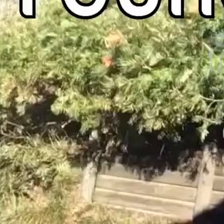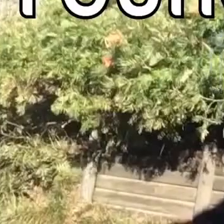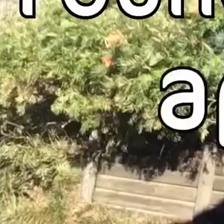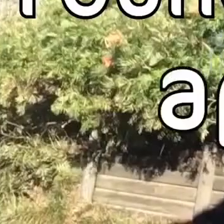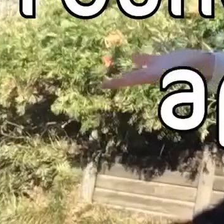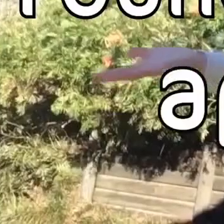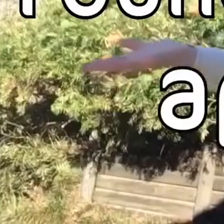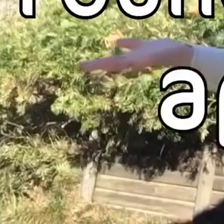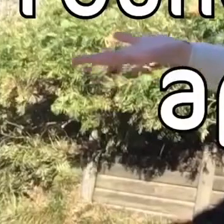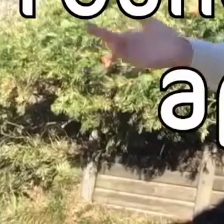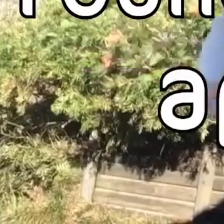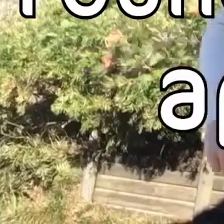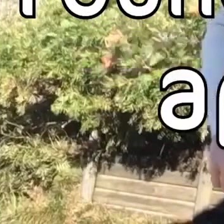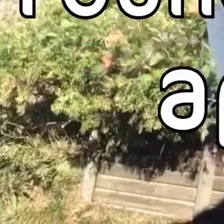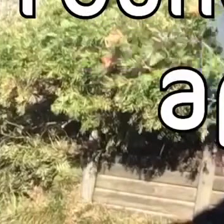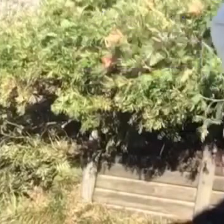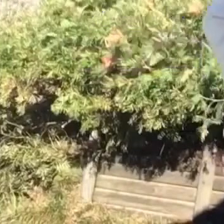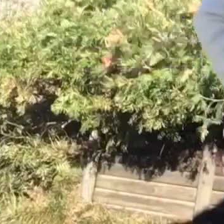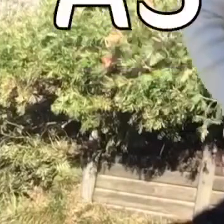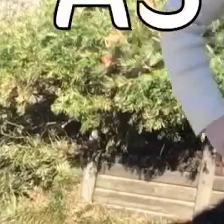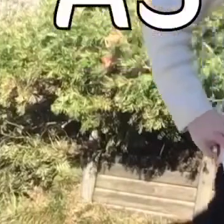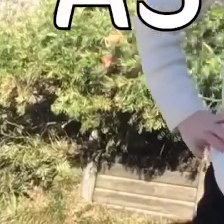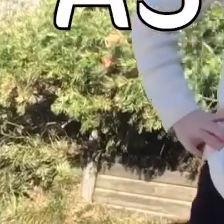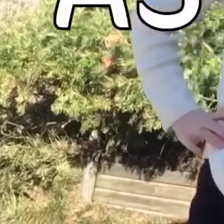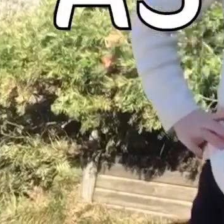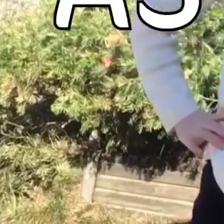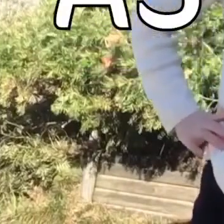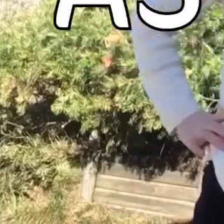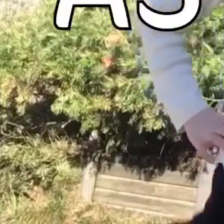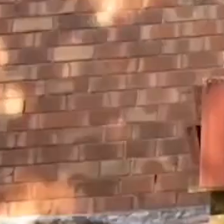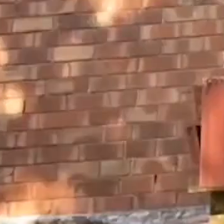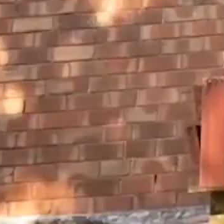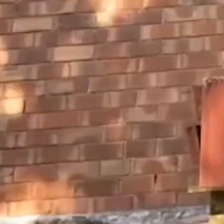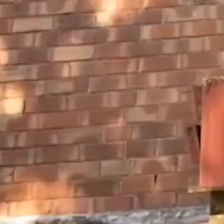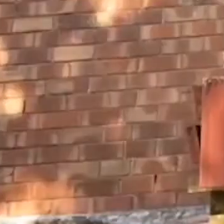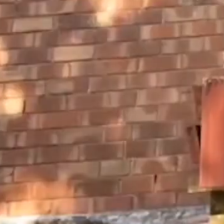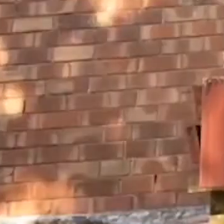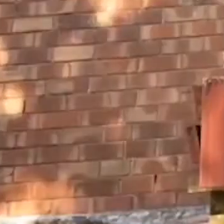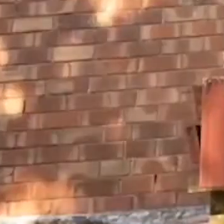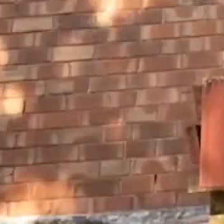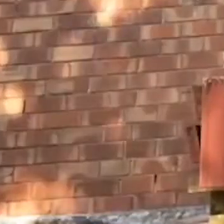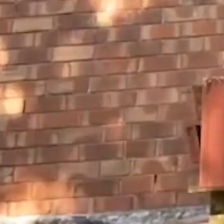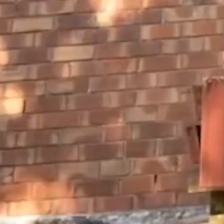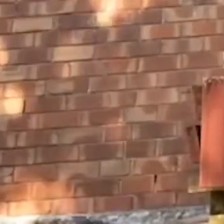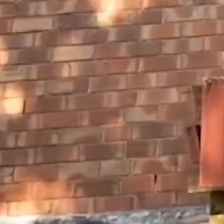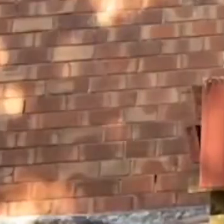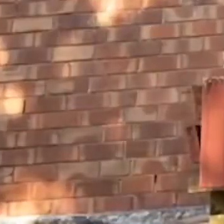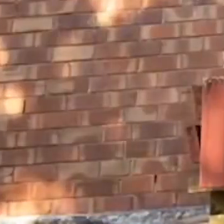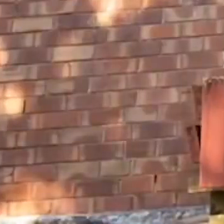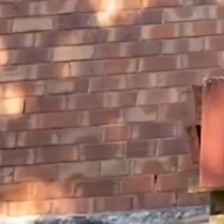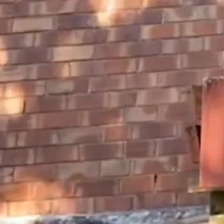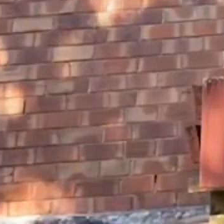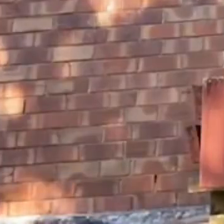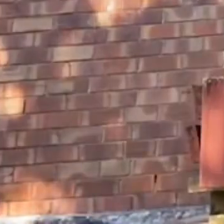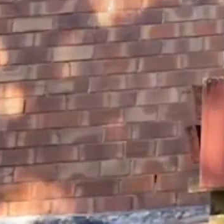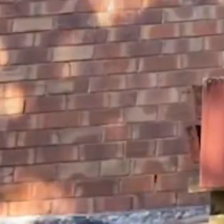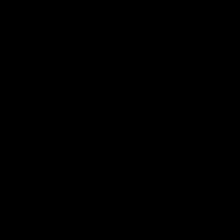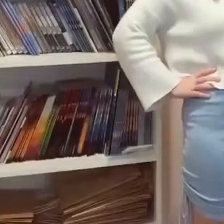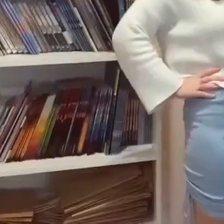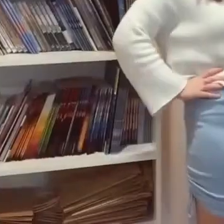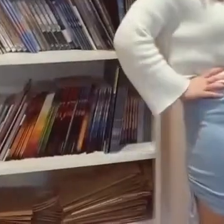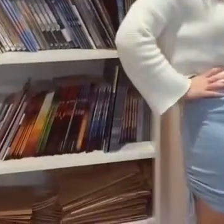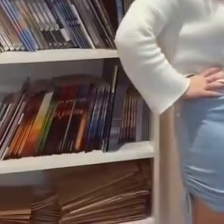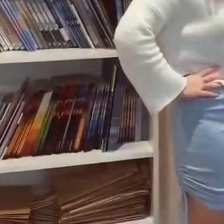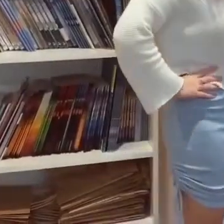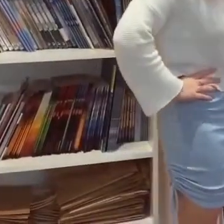Found in appearance as a man, he humbled himself by becoming